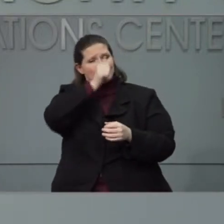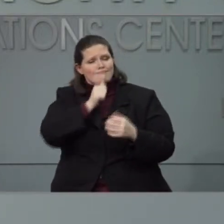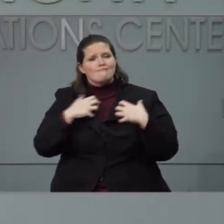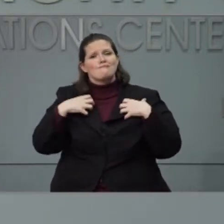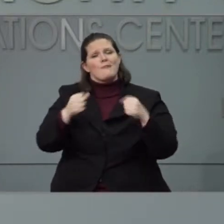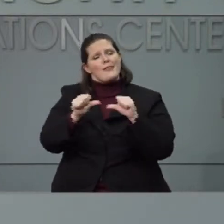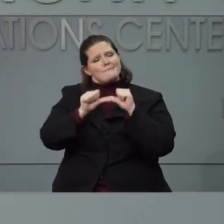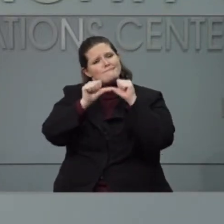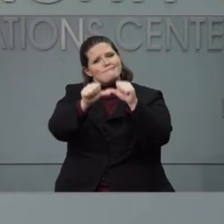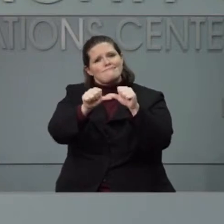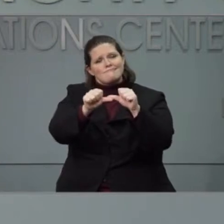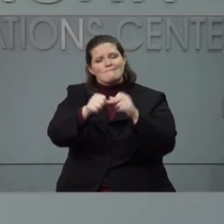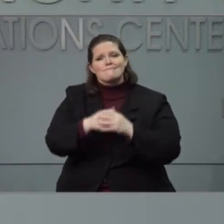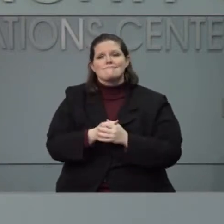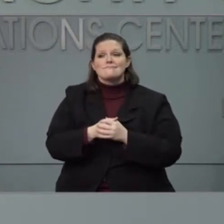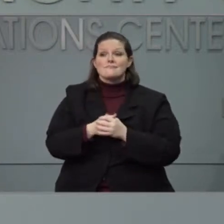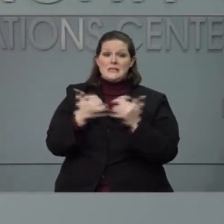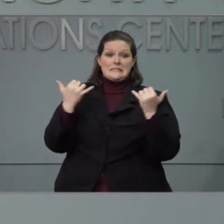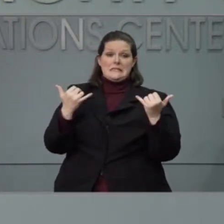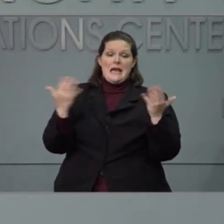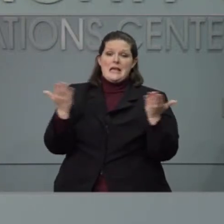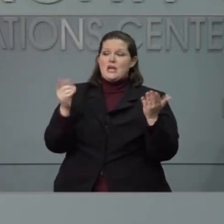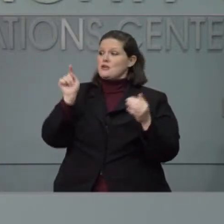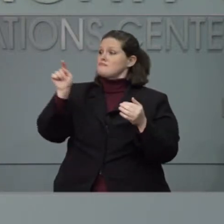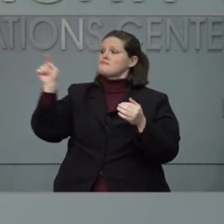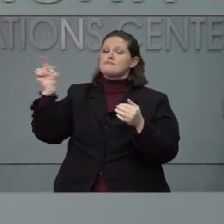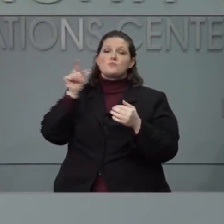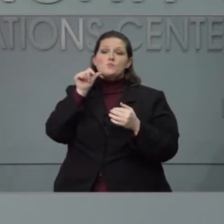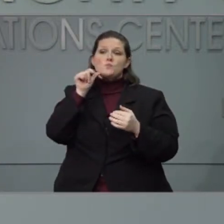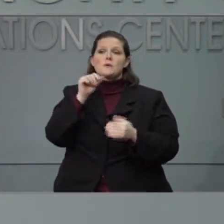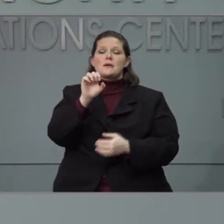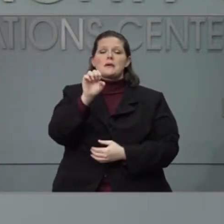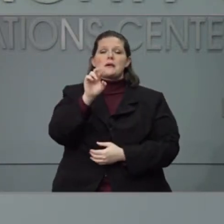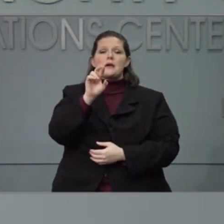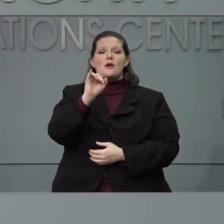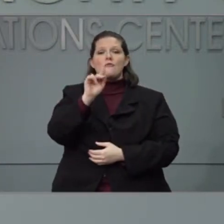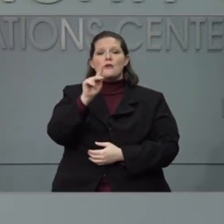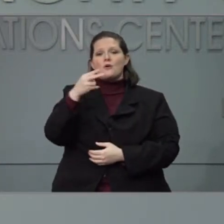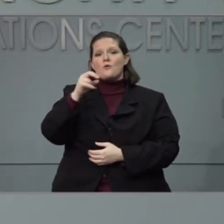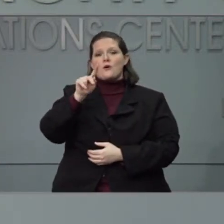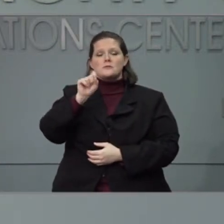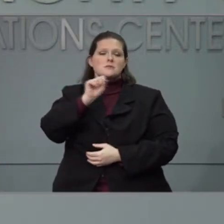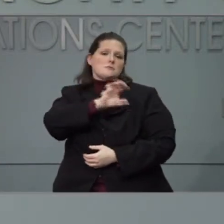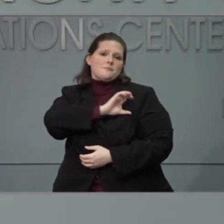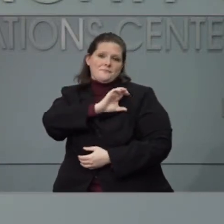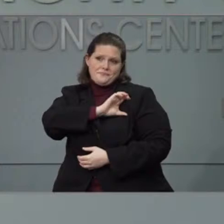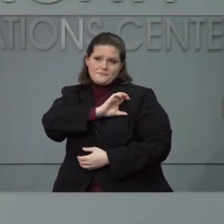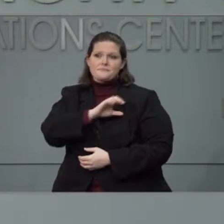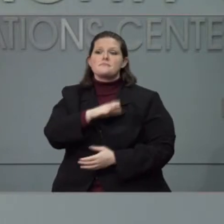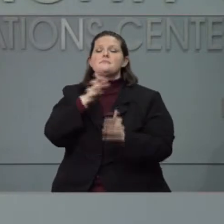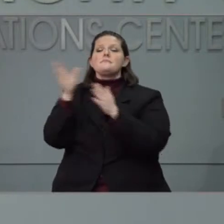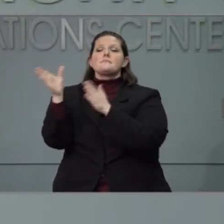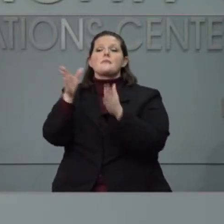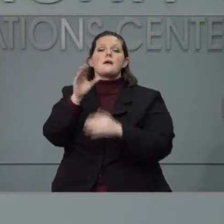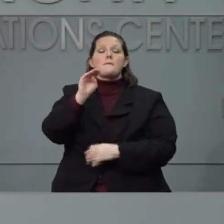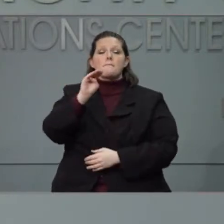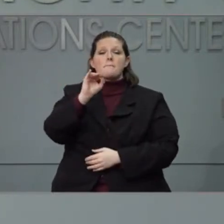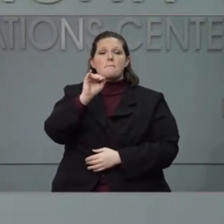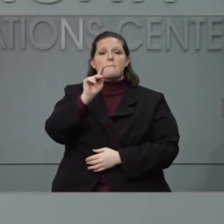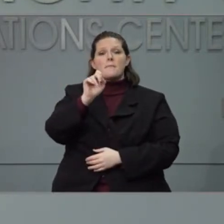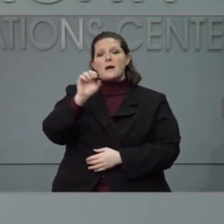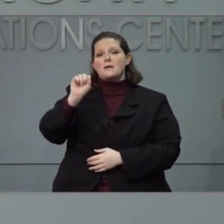Also with me today is the Secretary of Public Safety, Eric Hooks, and our Emergency Management Director,